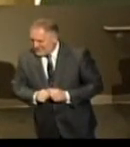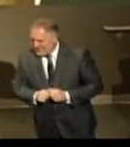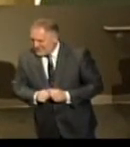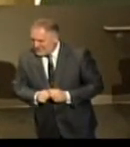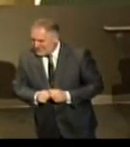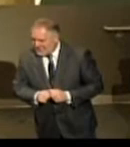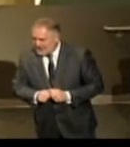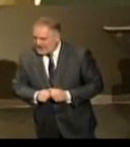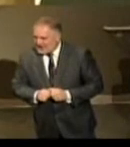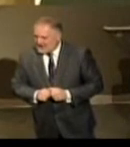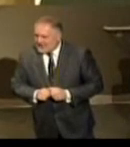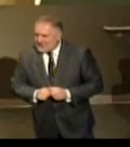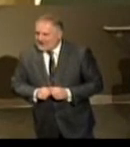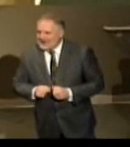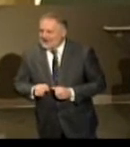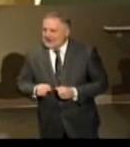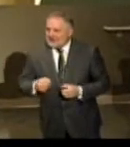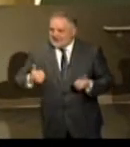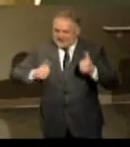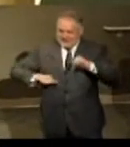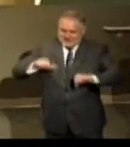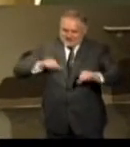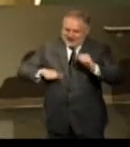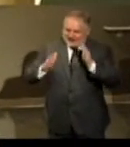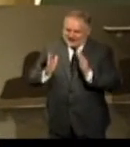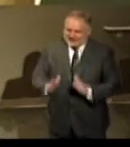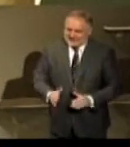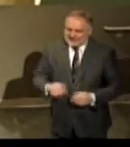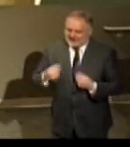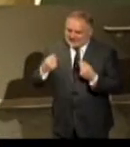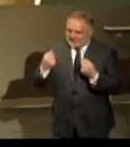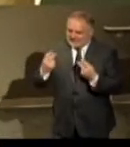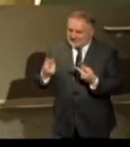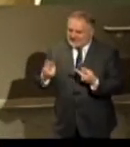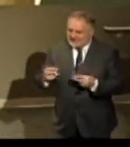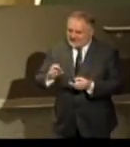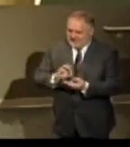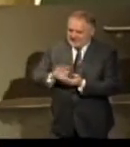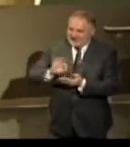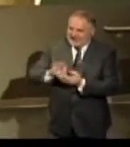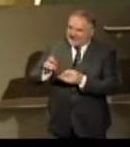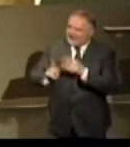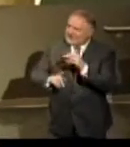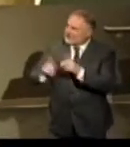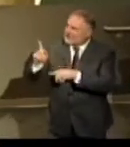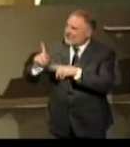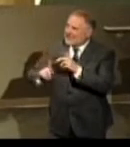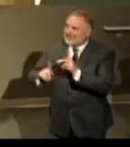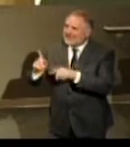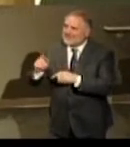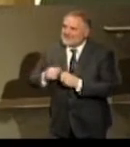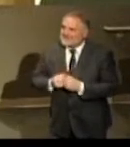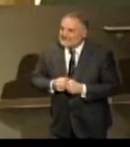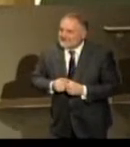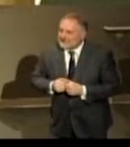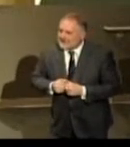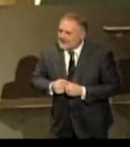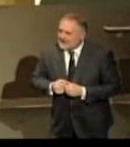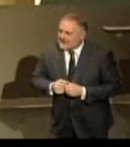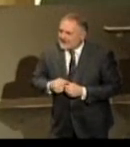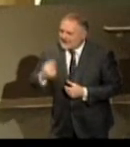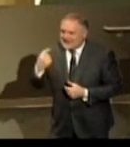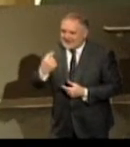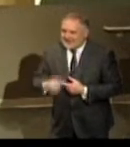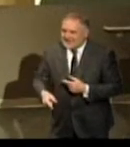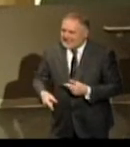they've counted so many stars, they could see so many, 165,000 light years away, I think it was. I don't know where they even figured that. I don't even know. And they can't even